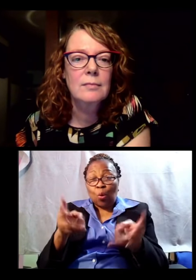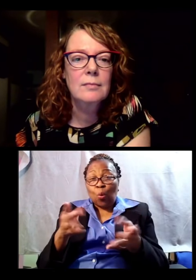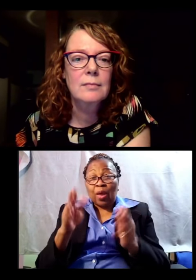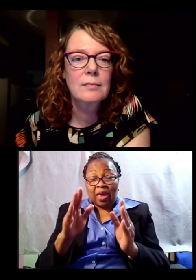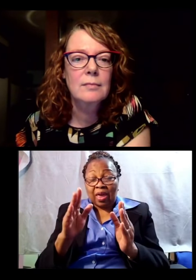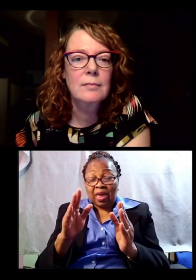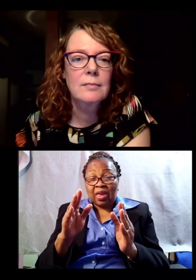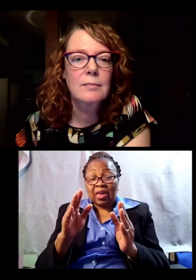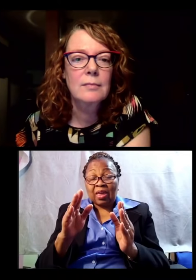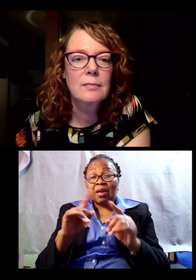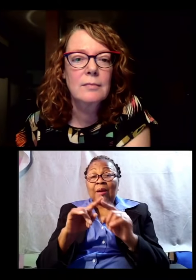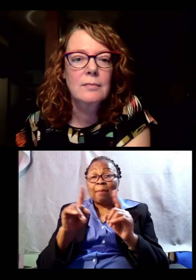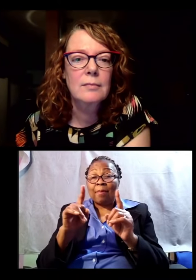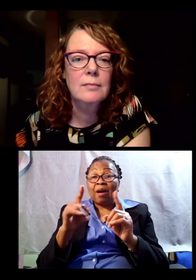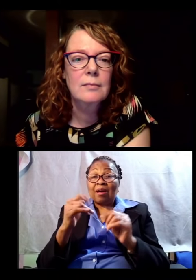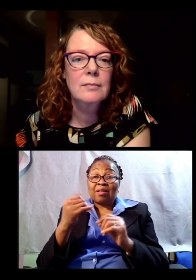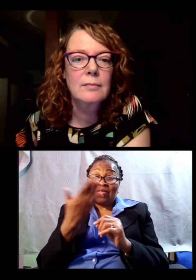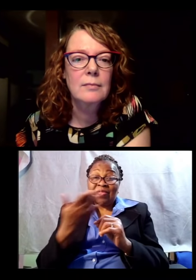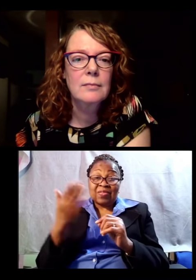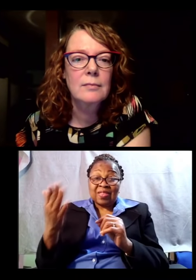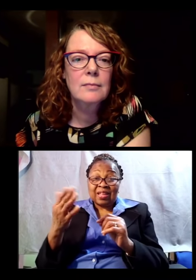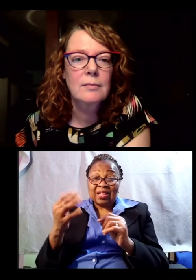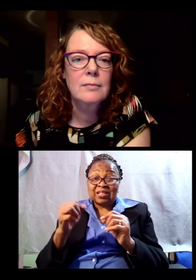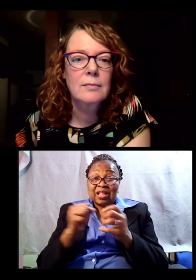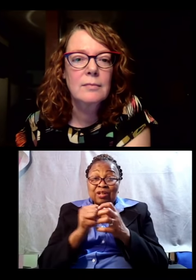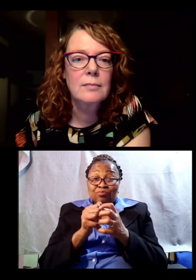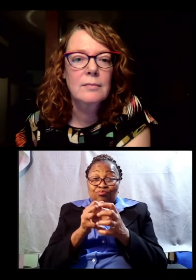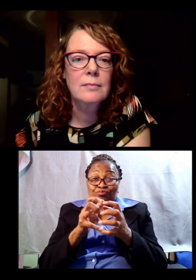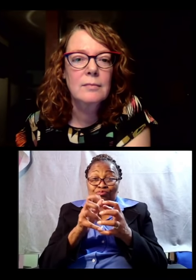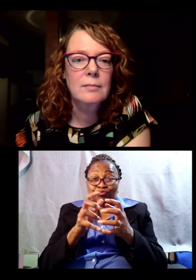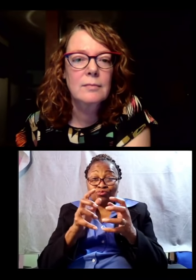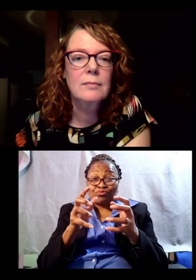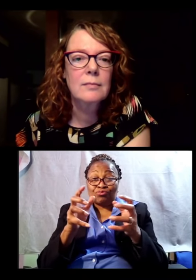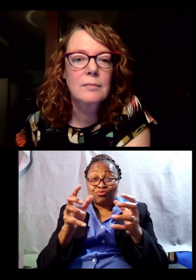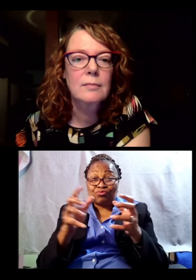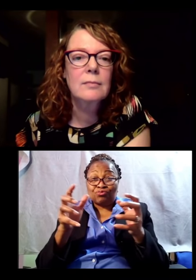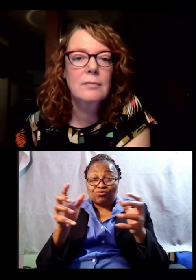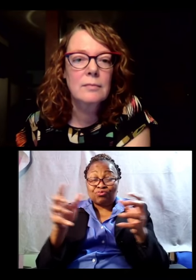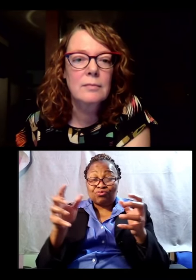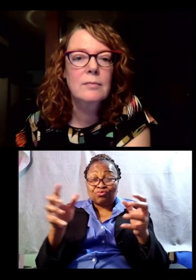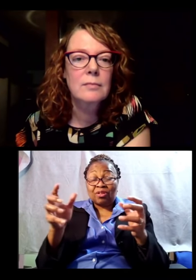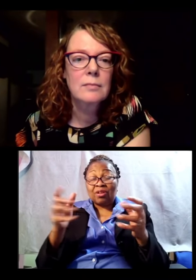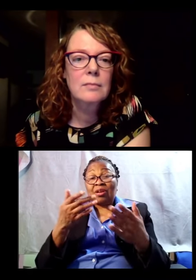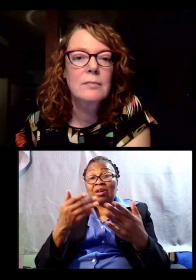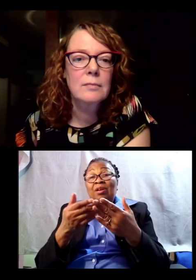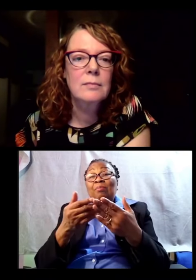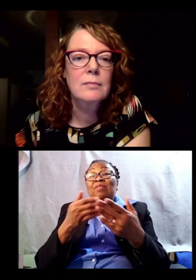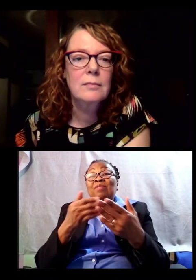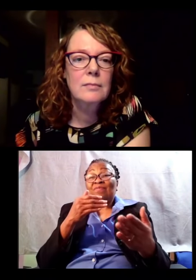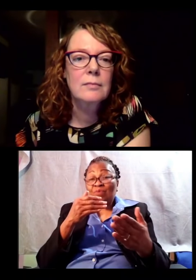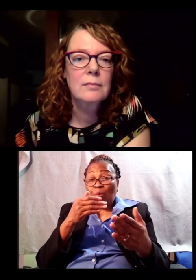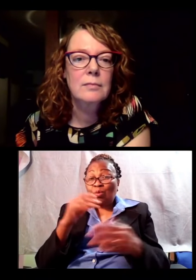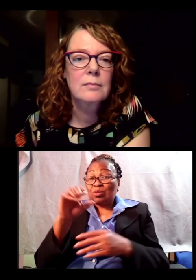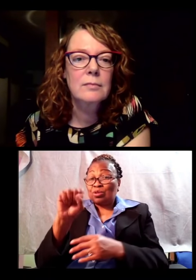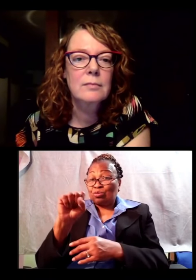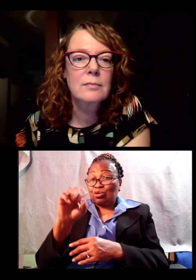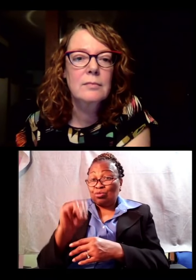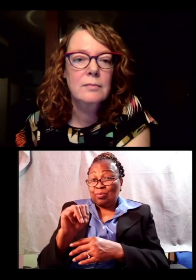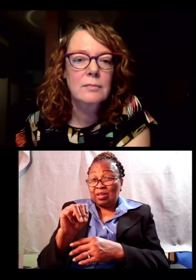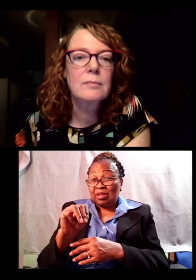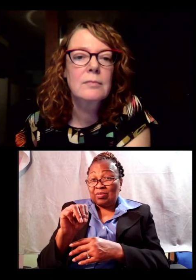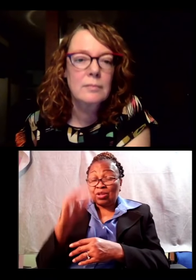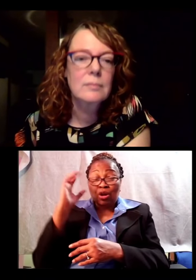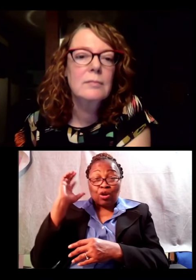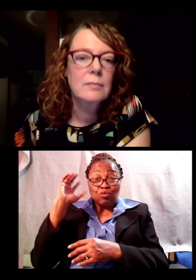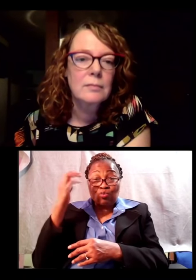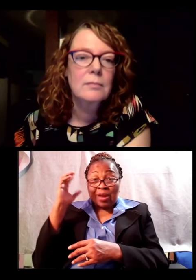But things could snowball before there even was social media. As I say, radio